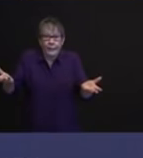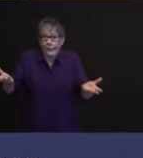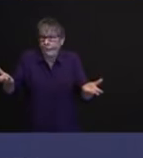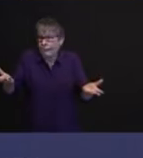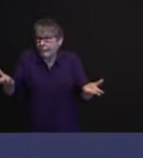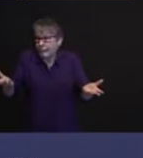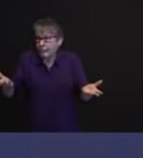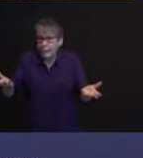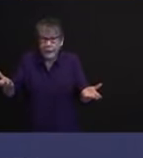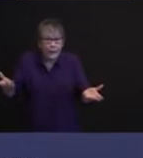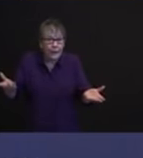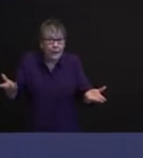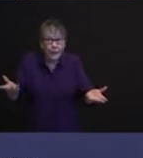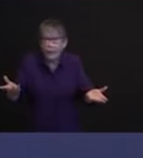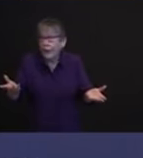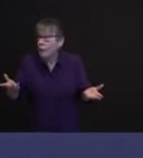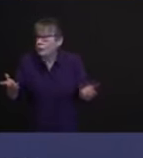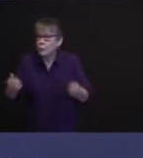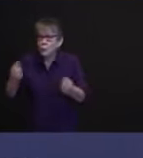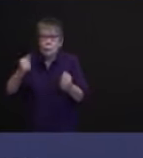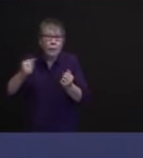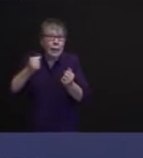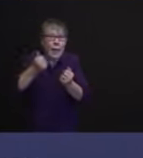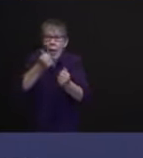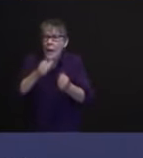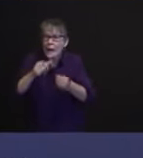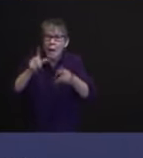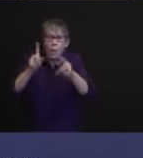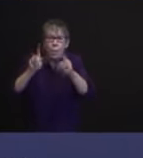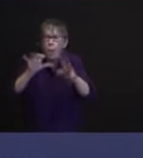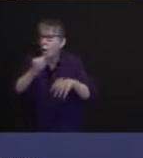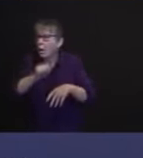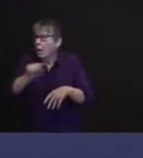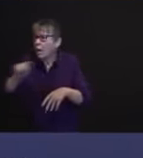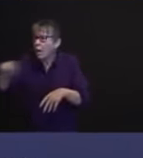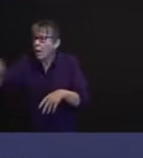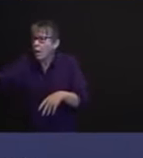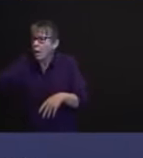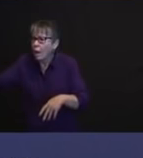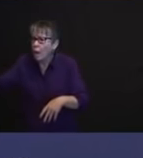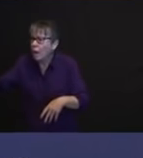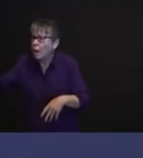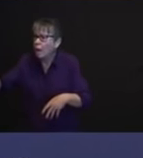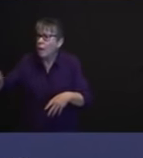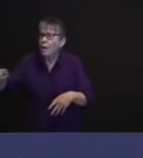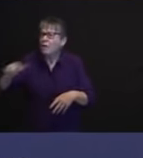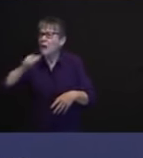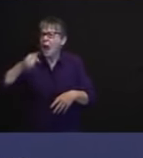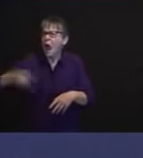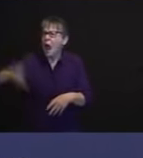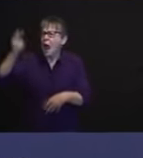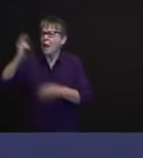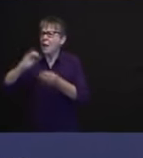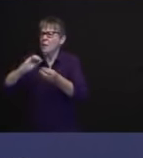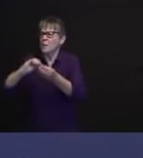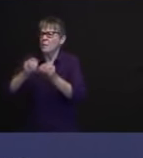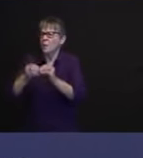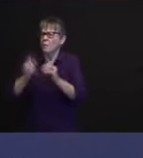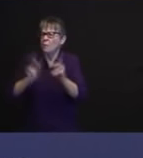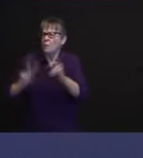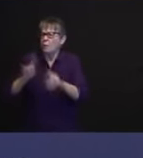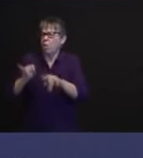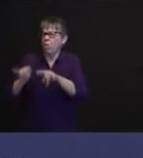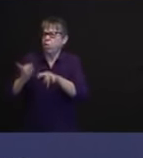of where people are on this, that's not 69%. It's a contributor, I'm sure. I think it's much